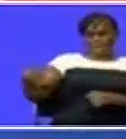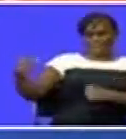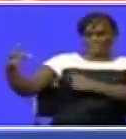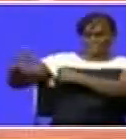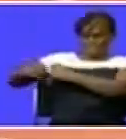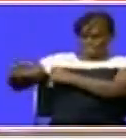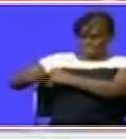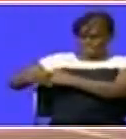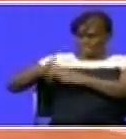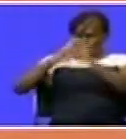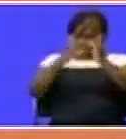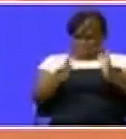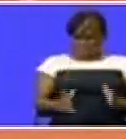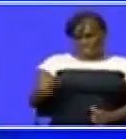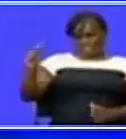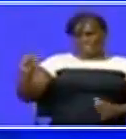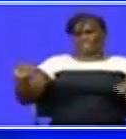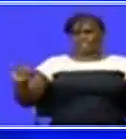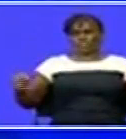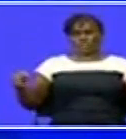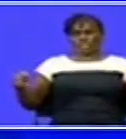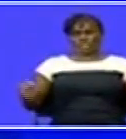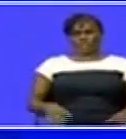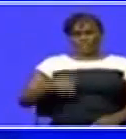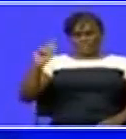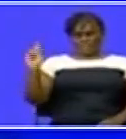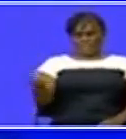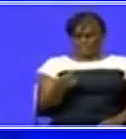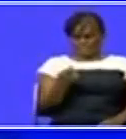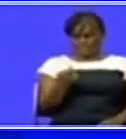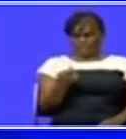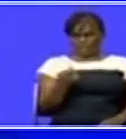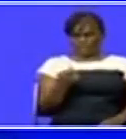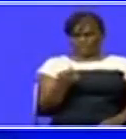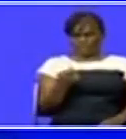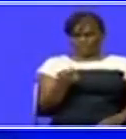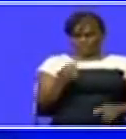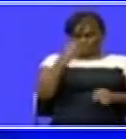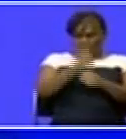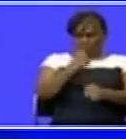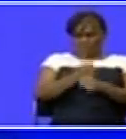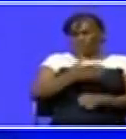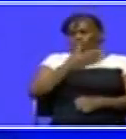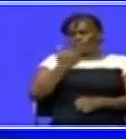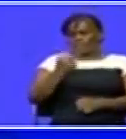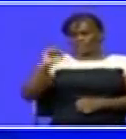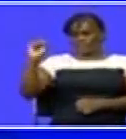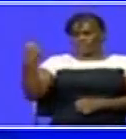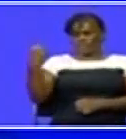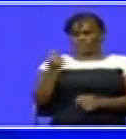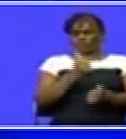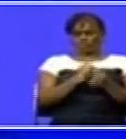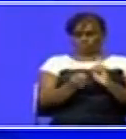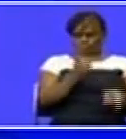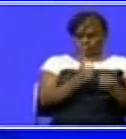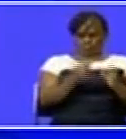Ahmed, KTN Sports. Kenyans are expected to star on the 35th edition of the London Marathon,